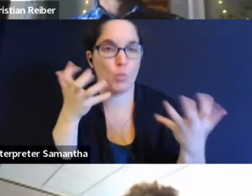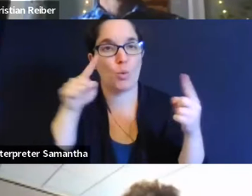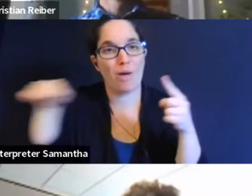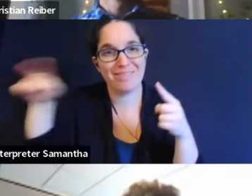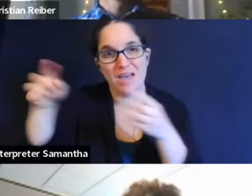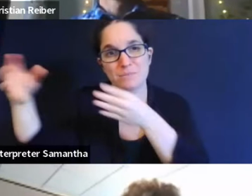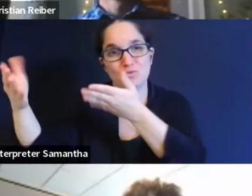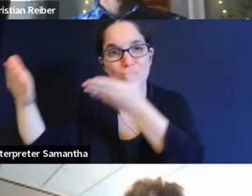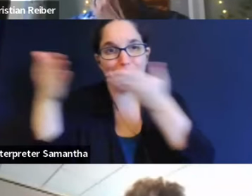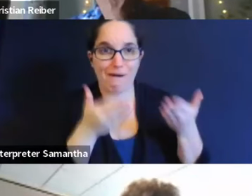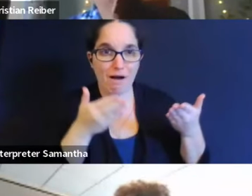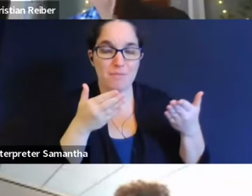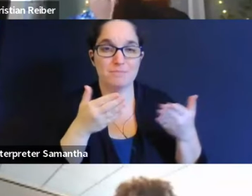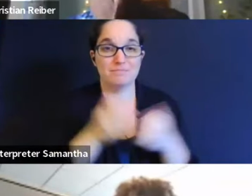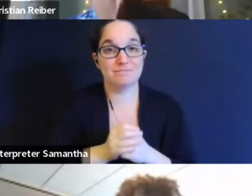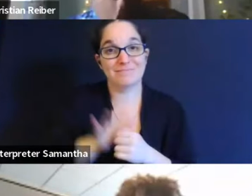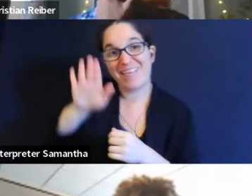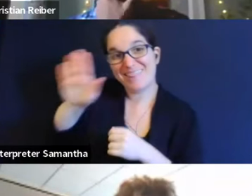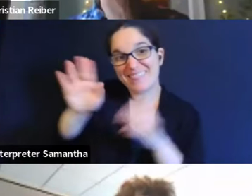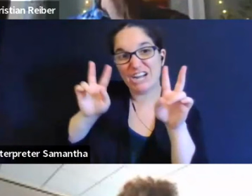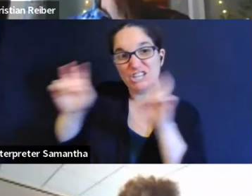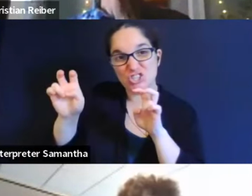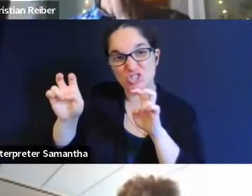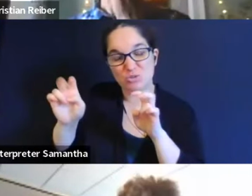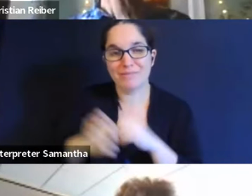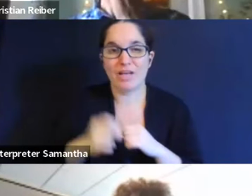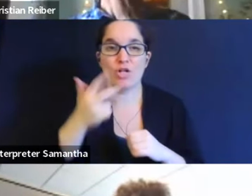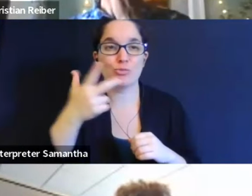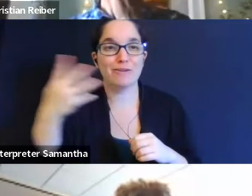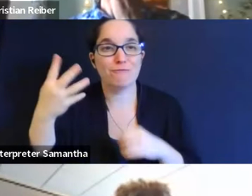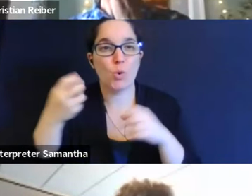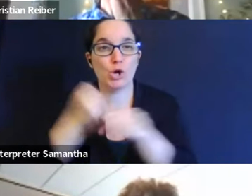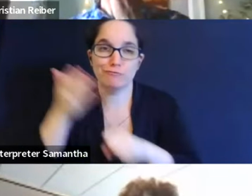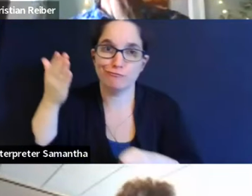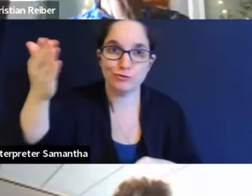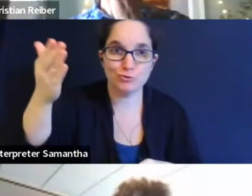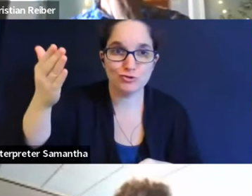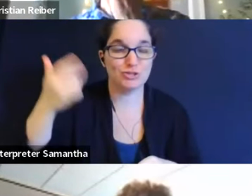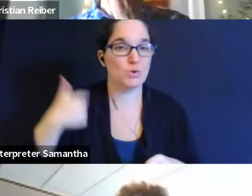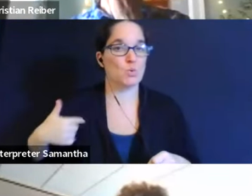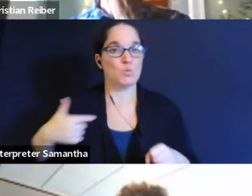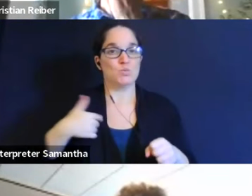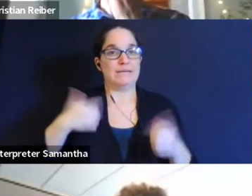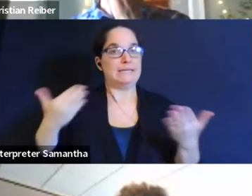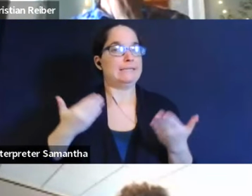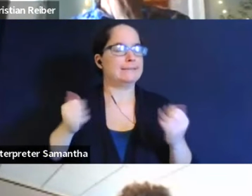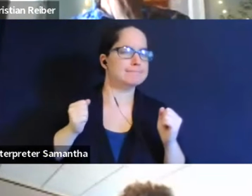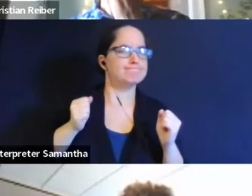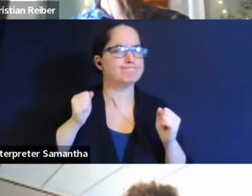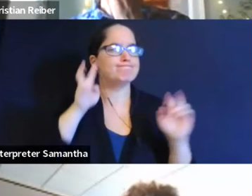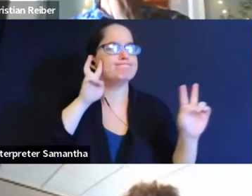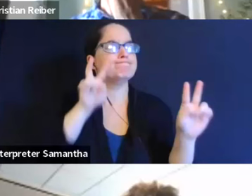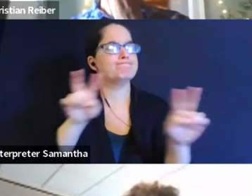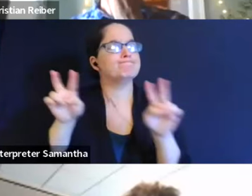been addressing this issue. They're 3-4 years ahead of us. We're just kind of really entertaining and really learning